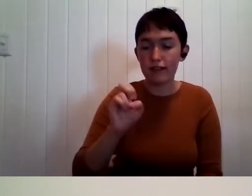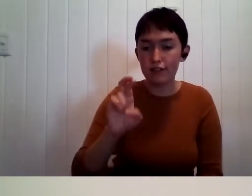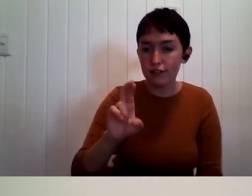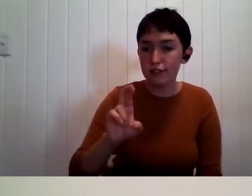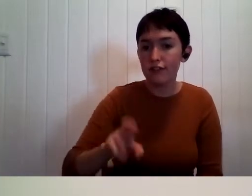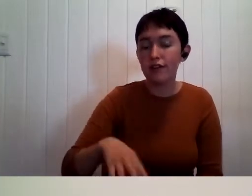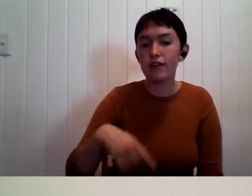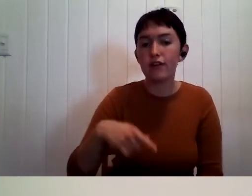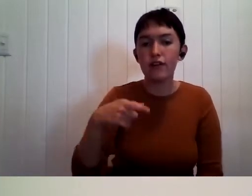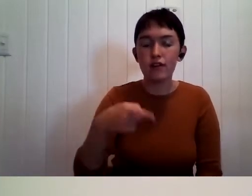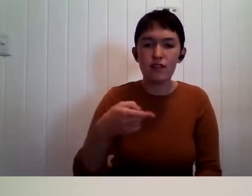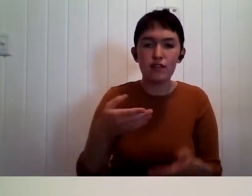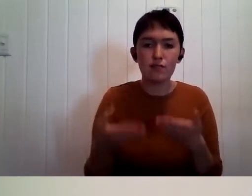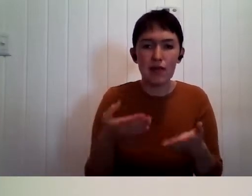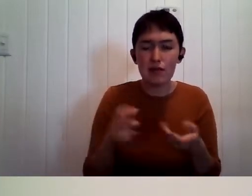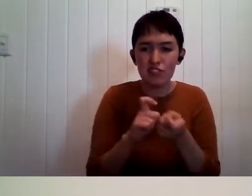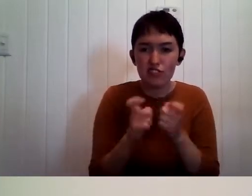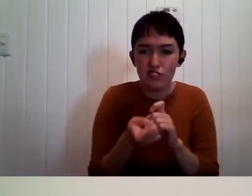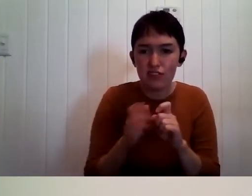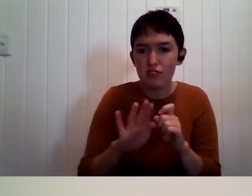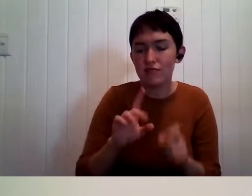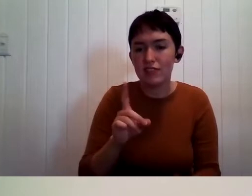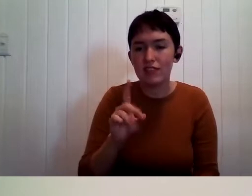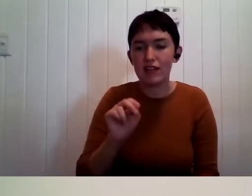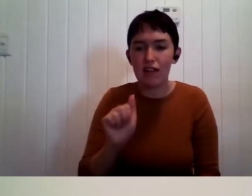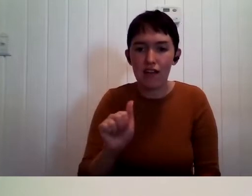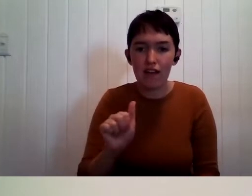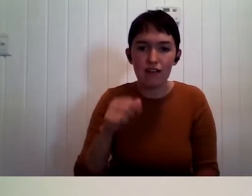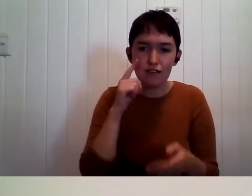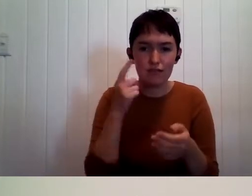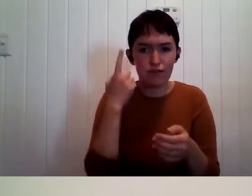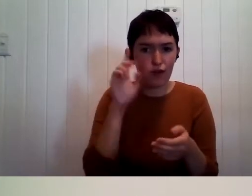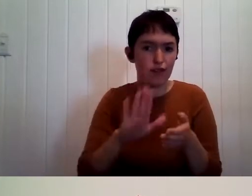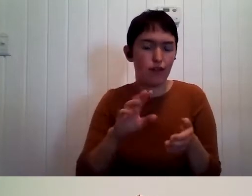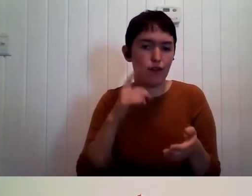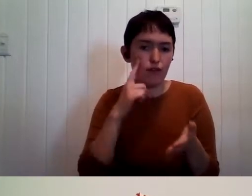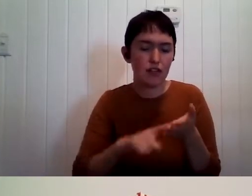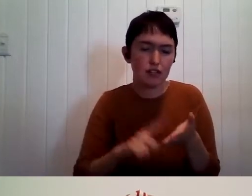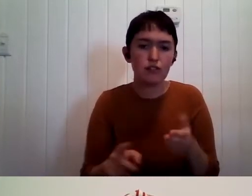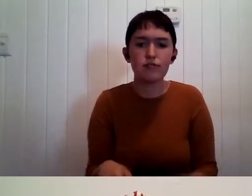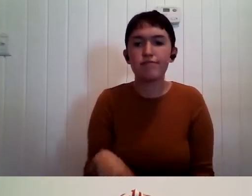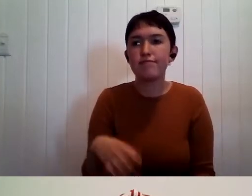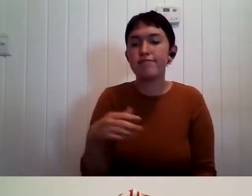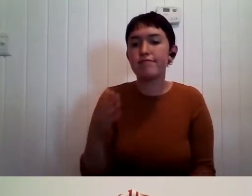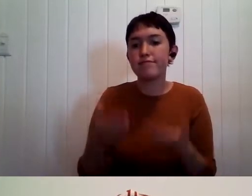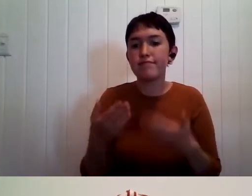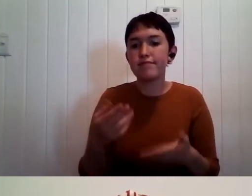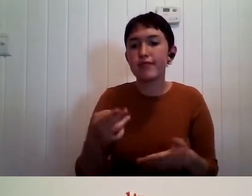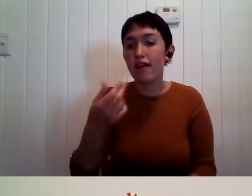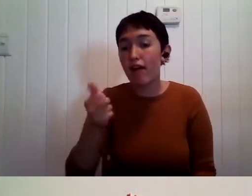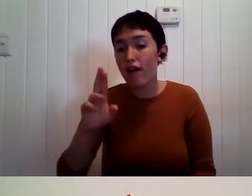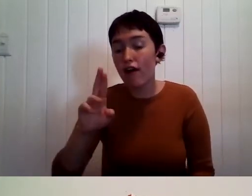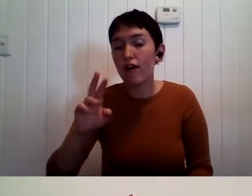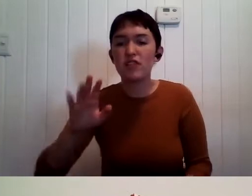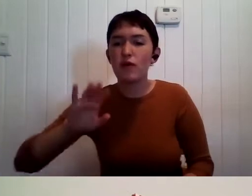their immune system, they do something different or whatever. And a lot of times scientists, let's say at Harvard, at Boston University, at Drexel, they'll